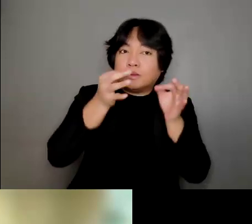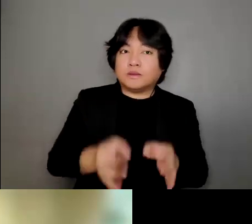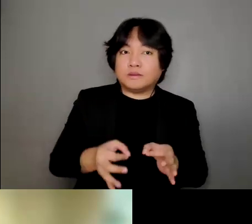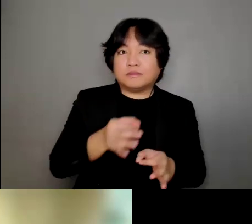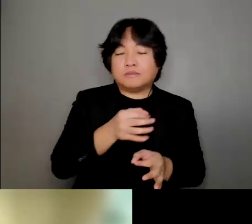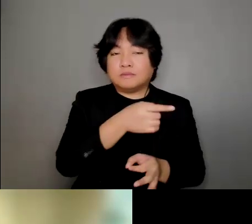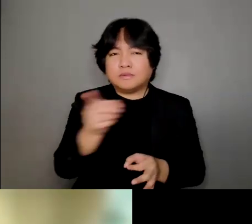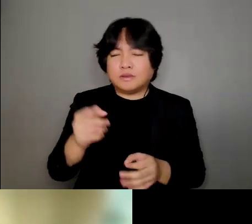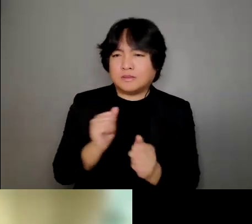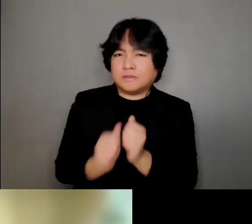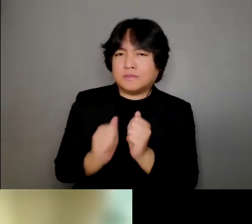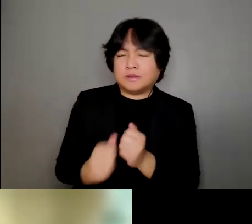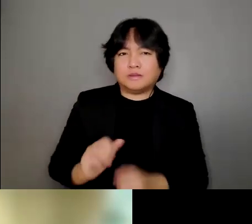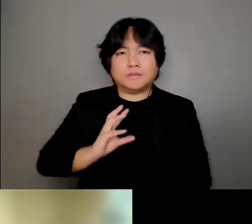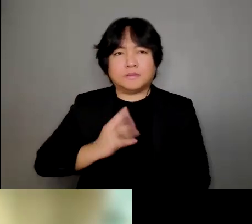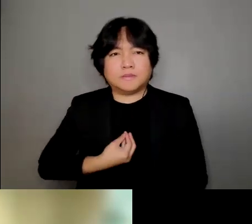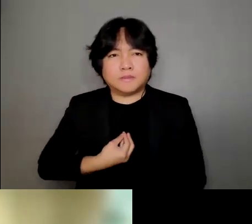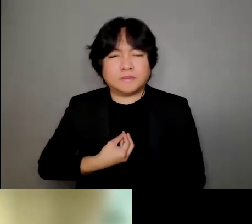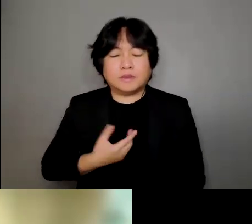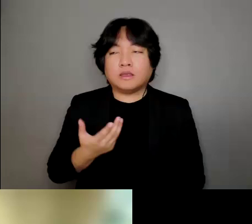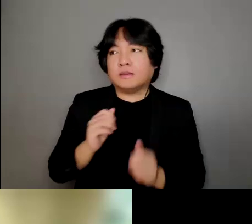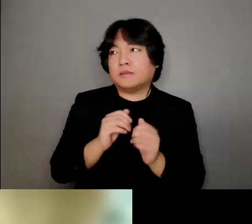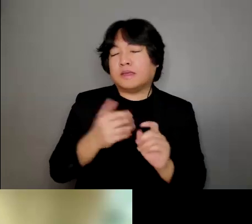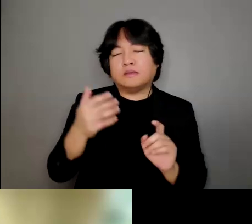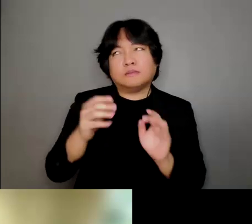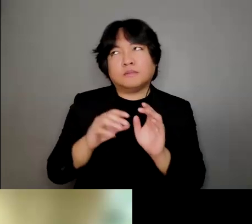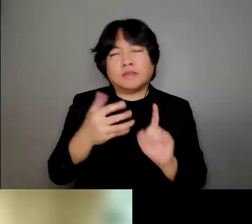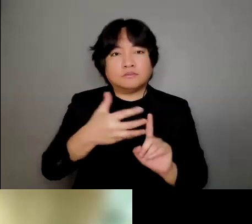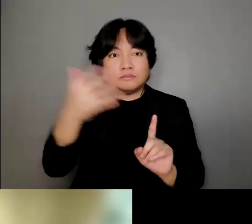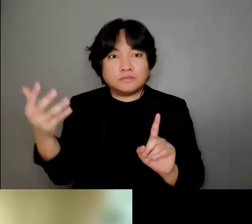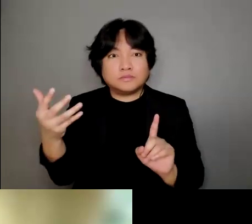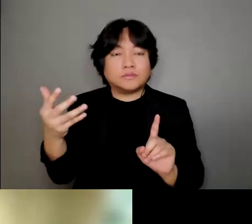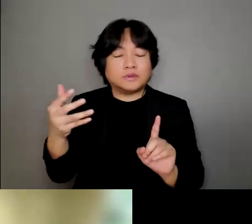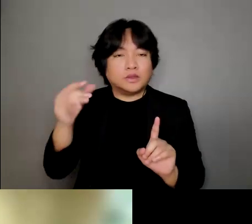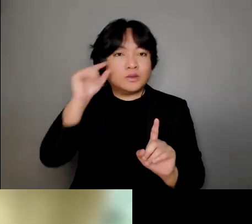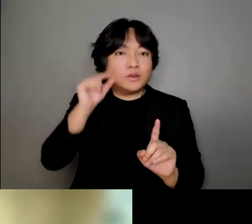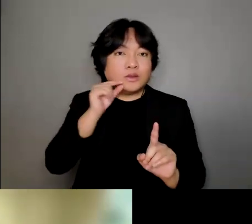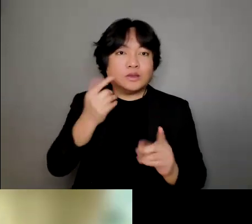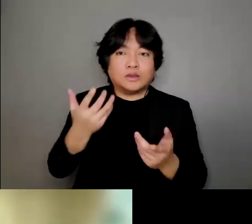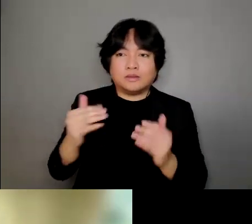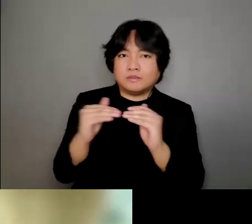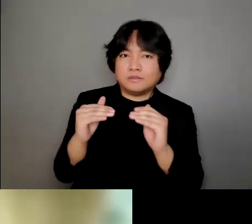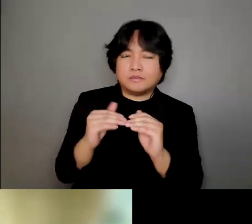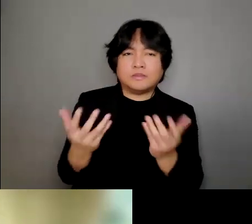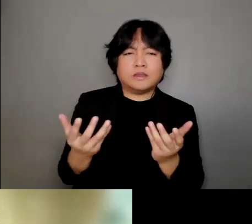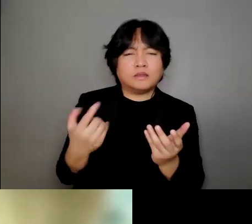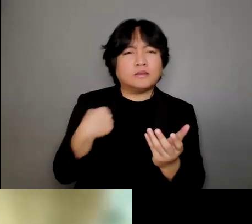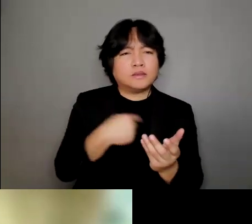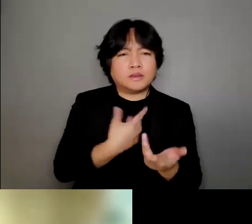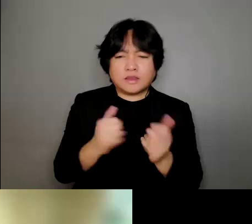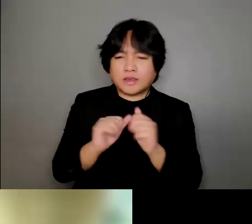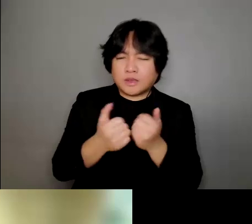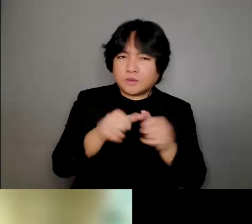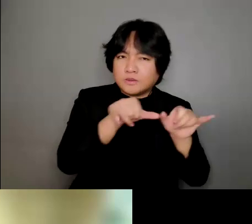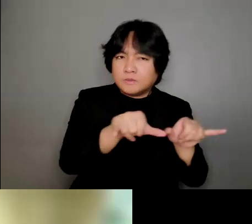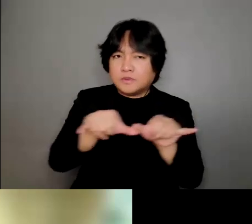LGBTQI equality or acceptance means? Ano ba yung mini-measure natin in the first place? And if you take on